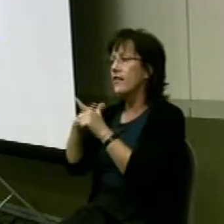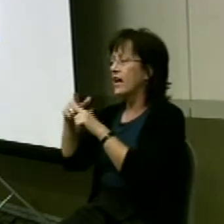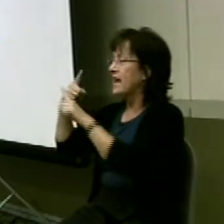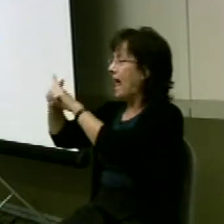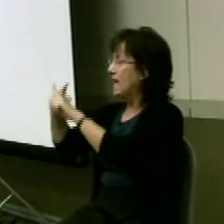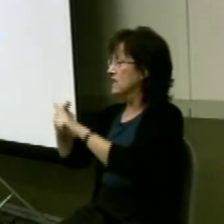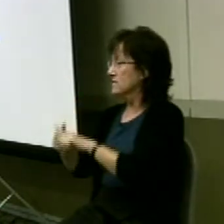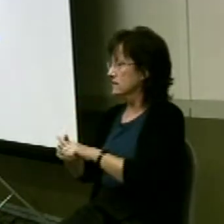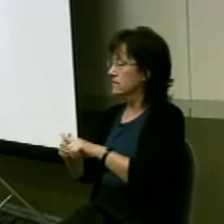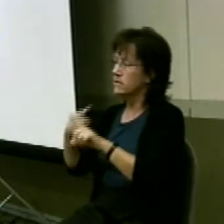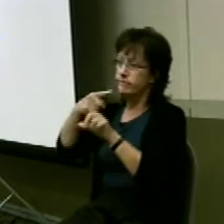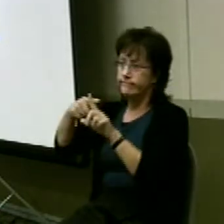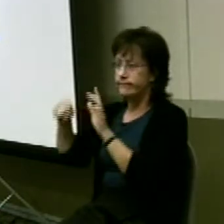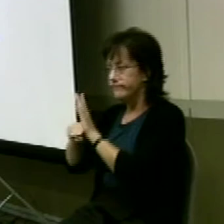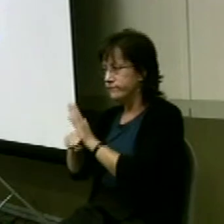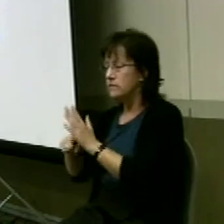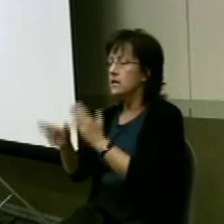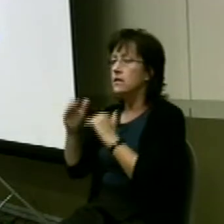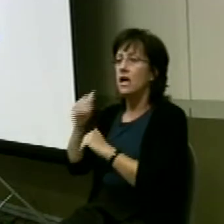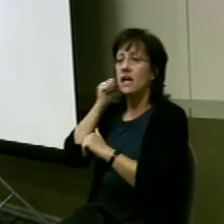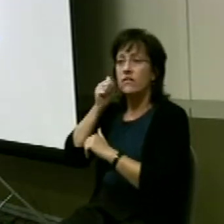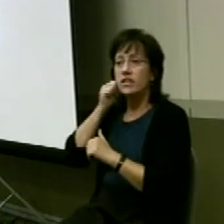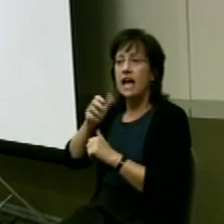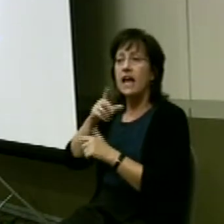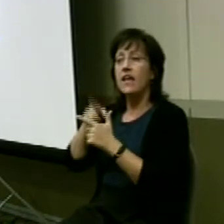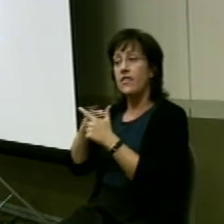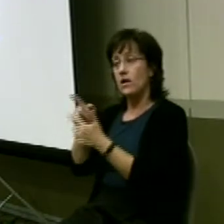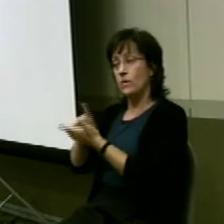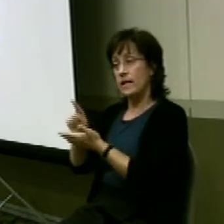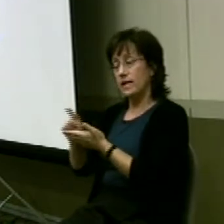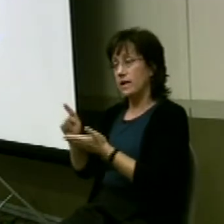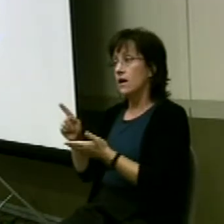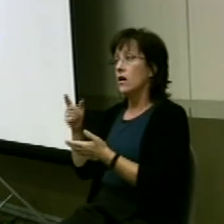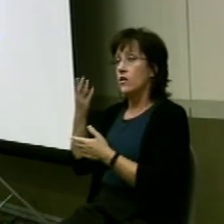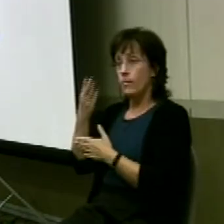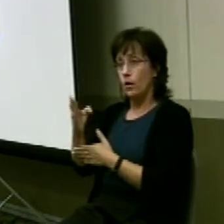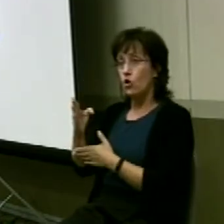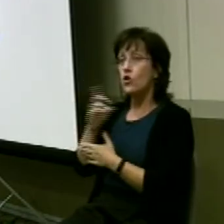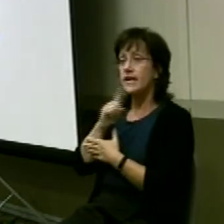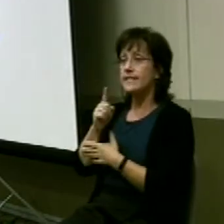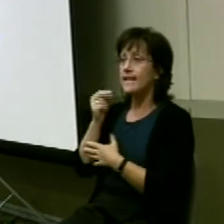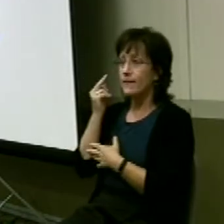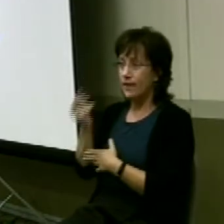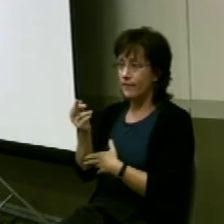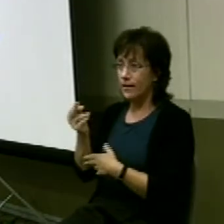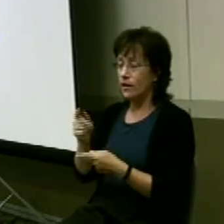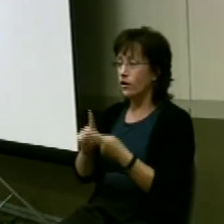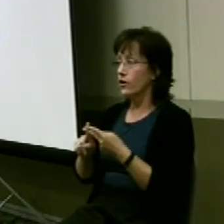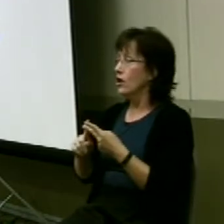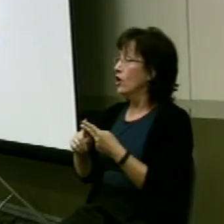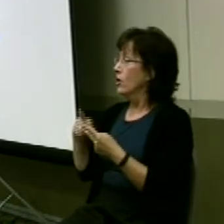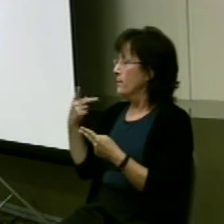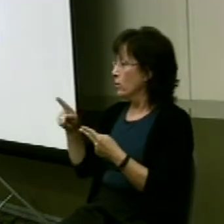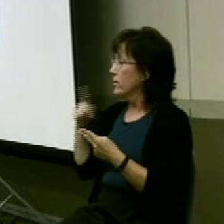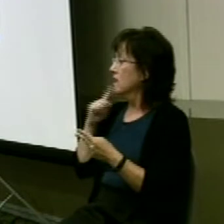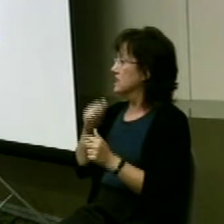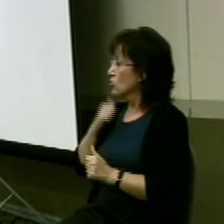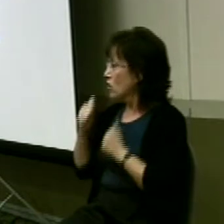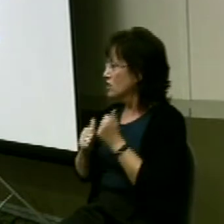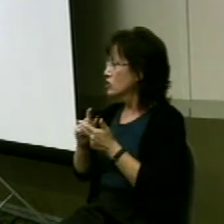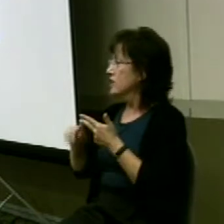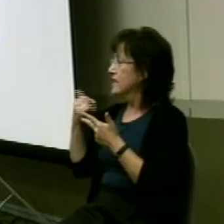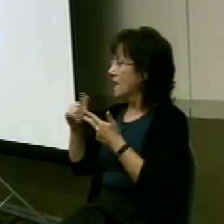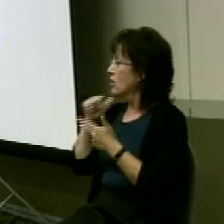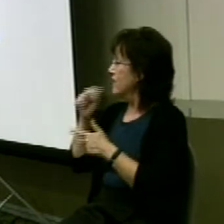the X's. That's how we charted it. Same thing, daily and weekly. And as you can see, the blue is giving the finger,